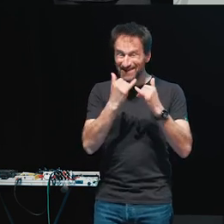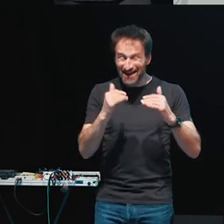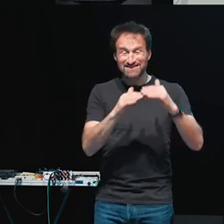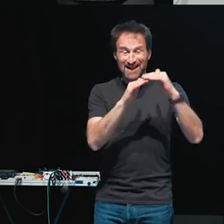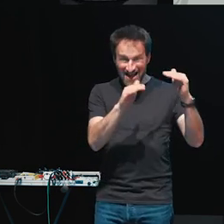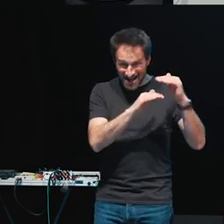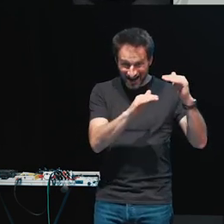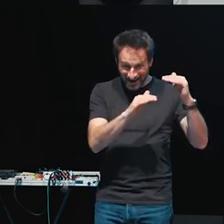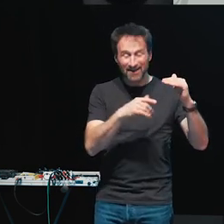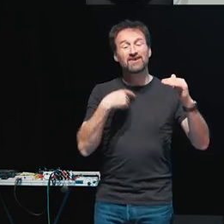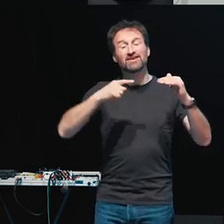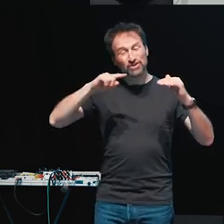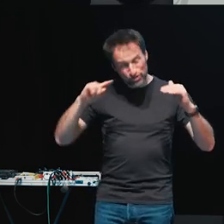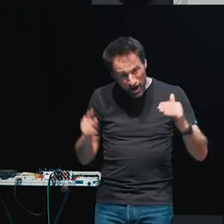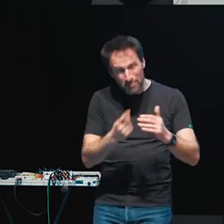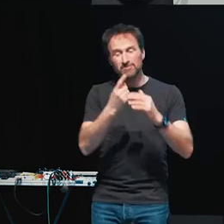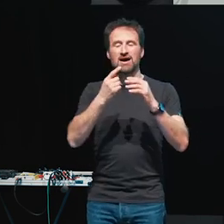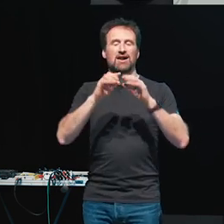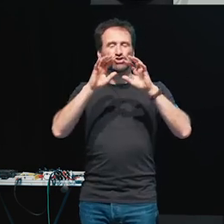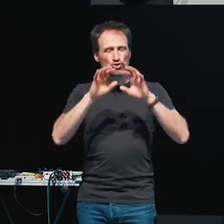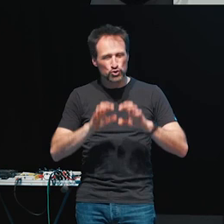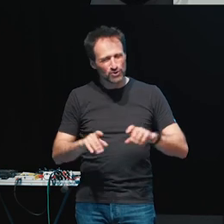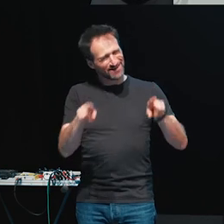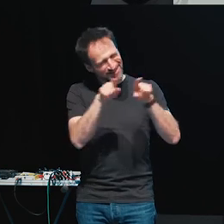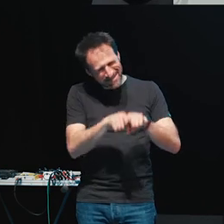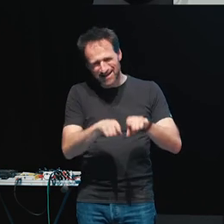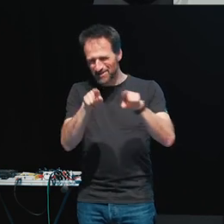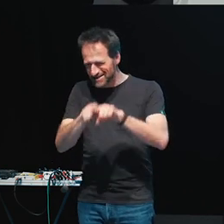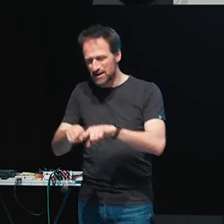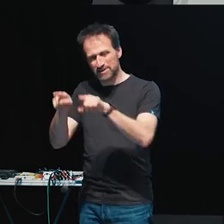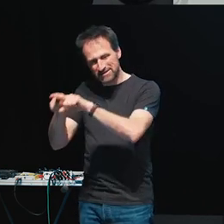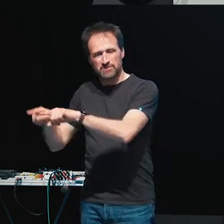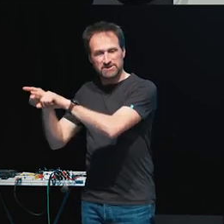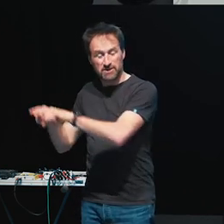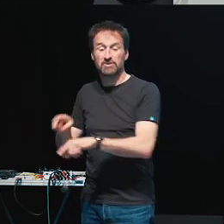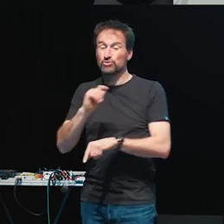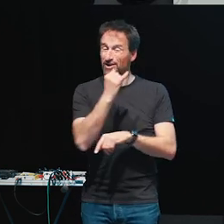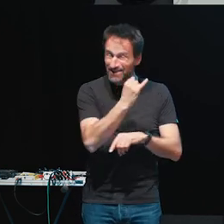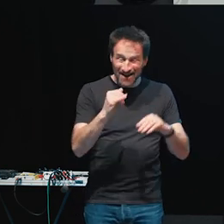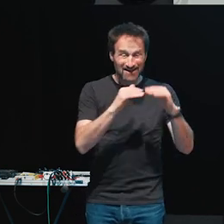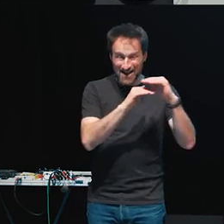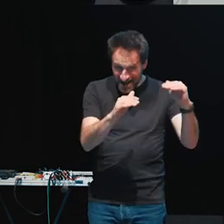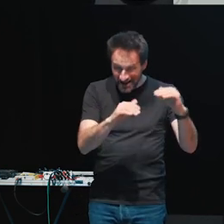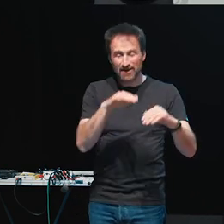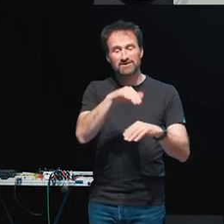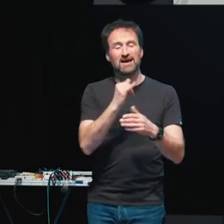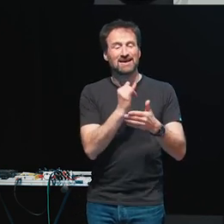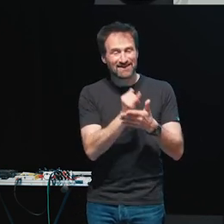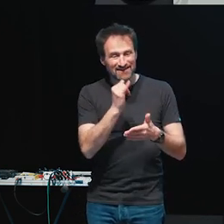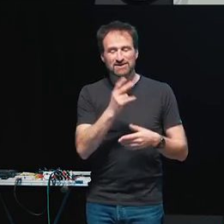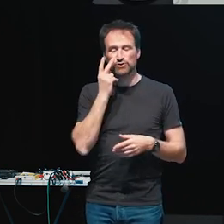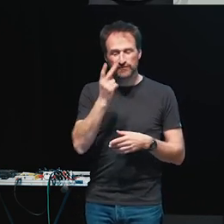structuring strictly and exactly the same way. So every single layer will have index and Vue.js with presentational